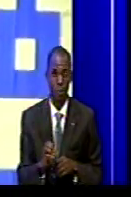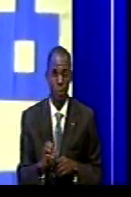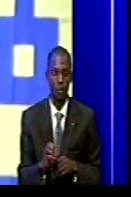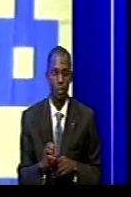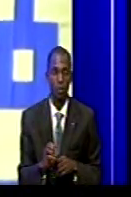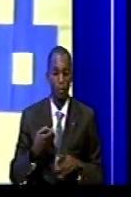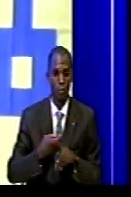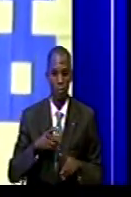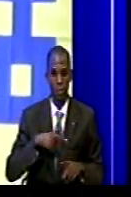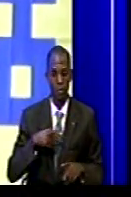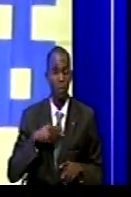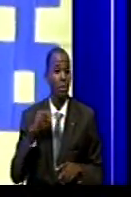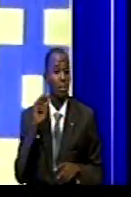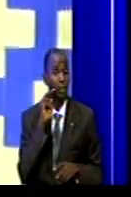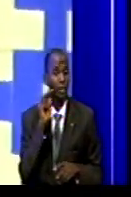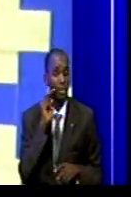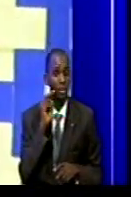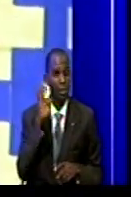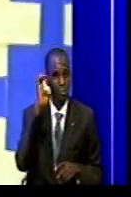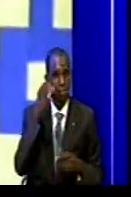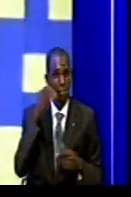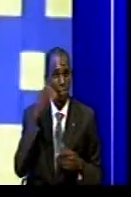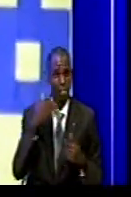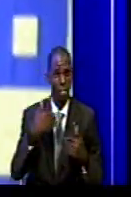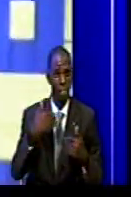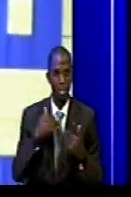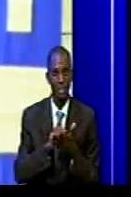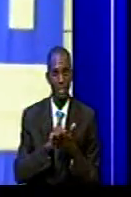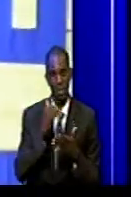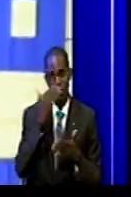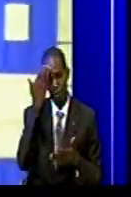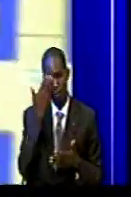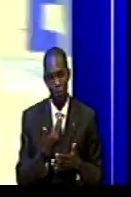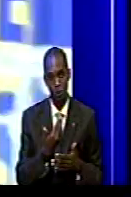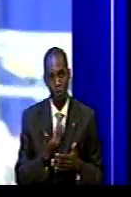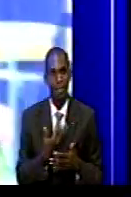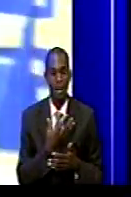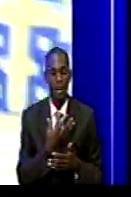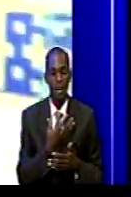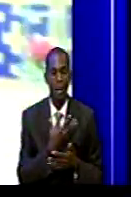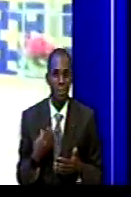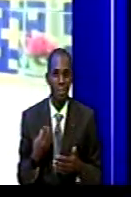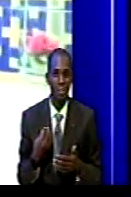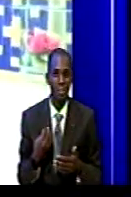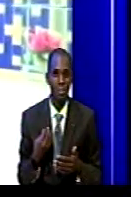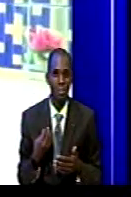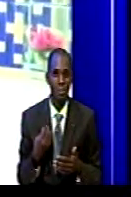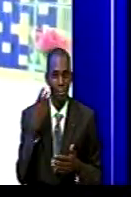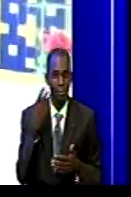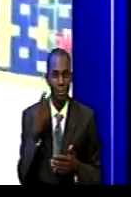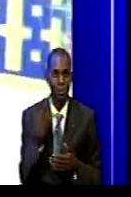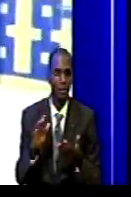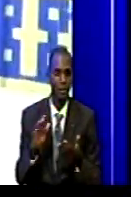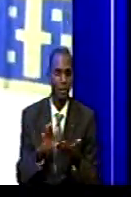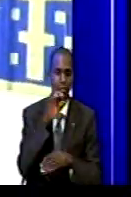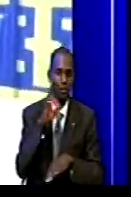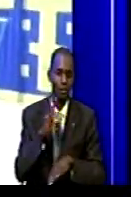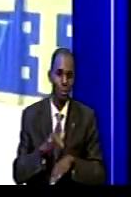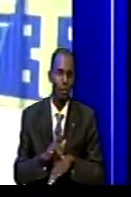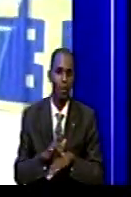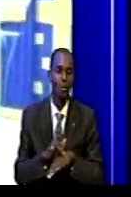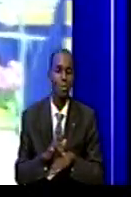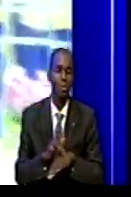had partial stroke. This is in Lagos, Nigeria. He had partial stroke in his hands, his